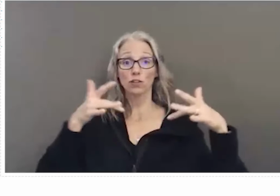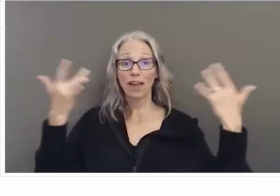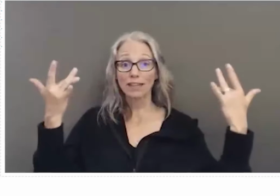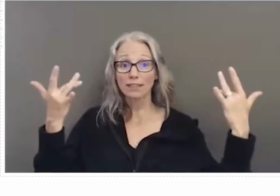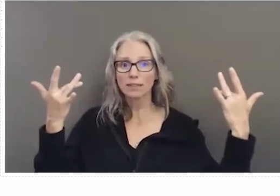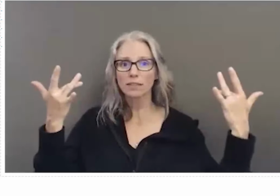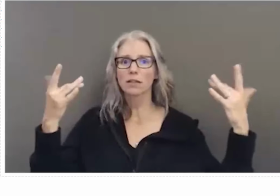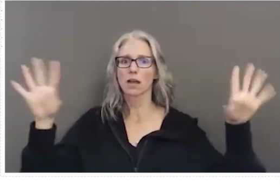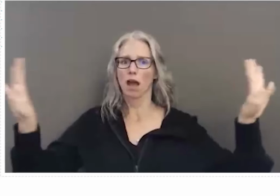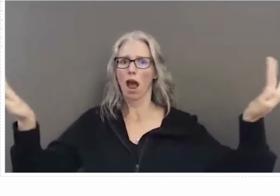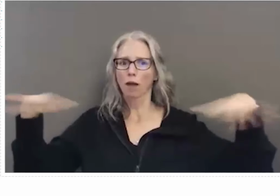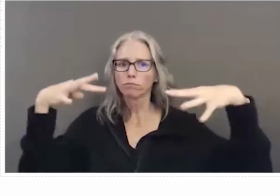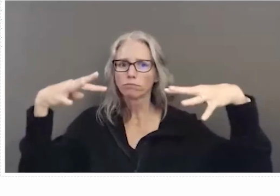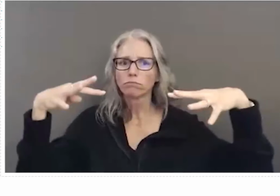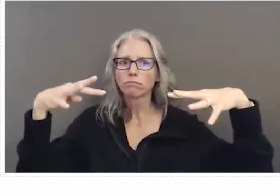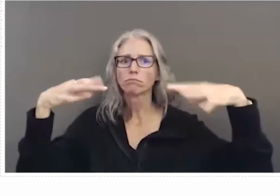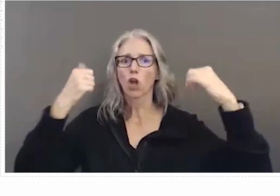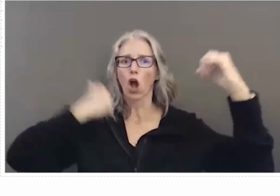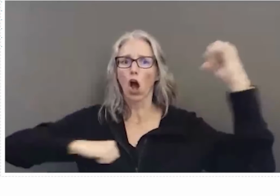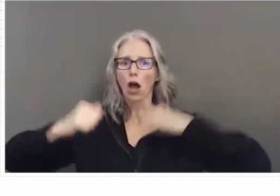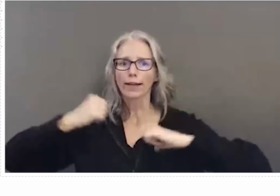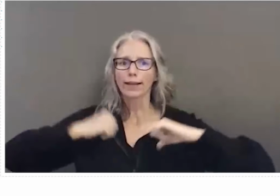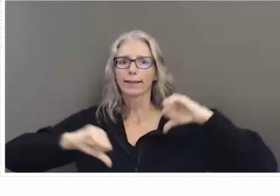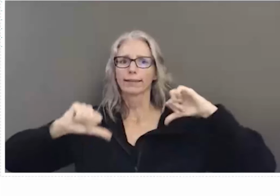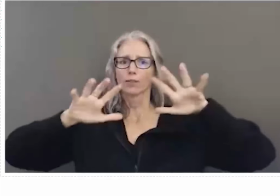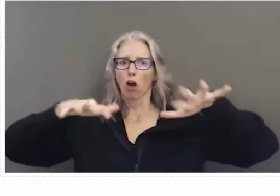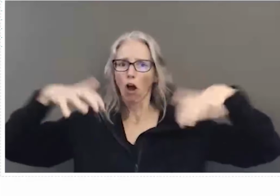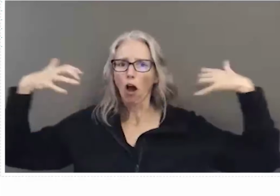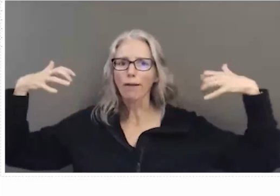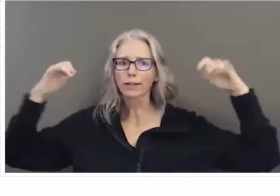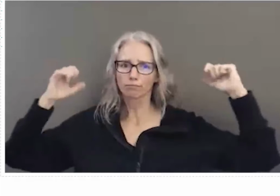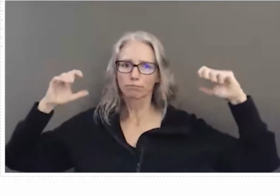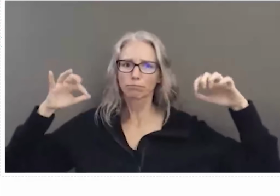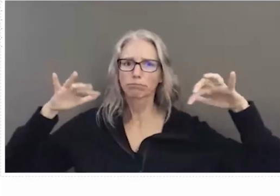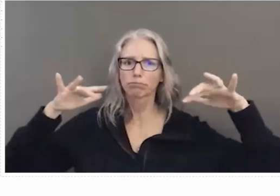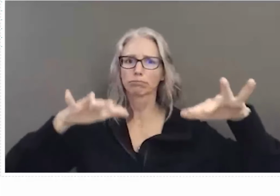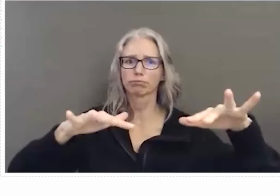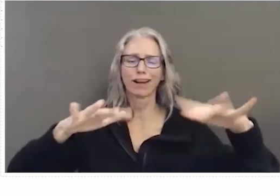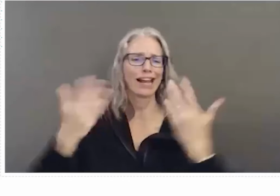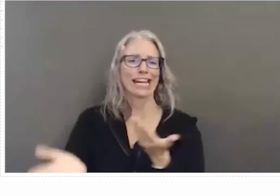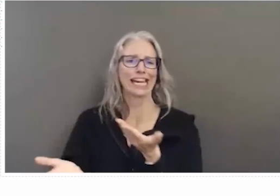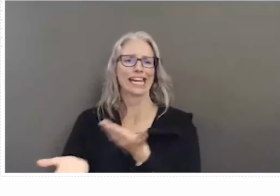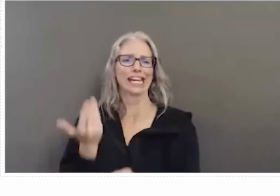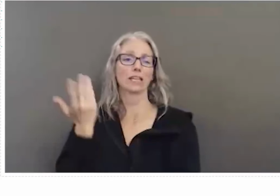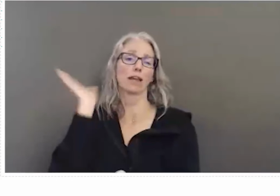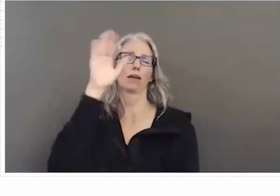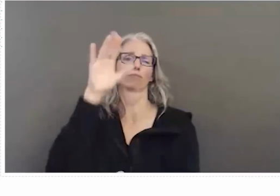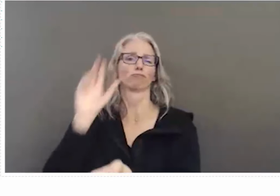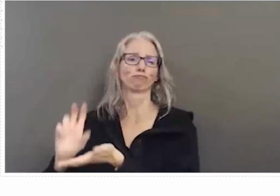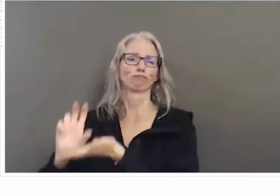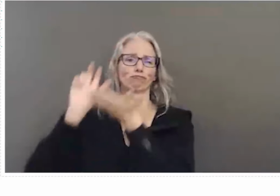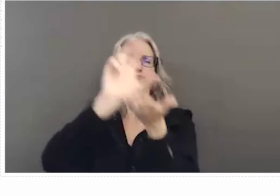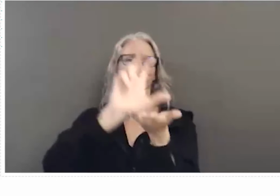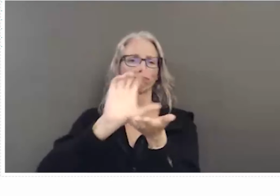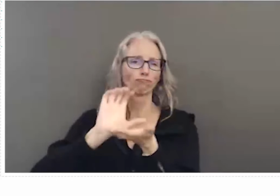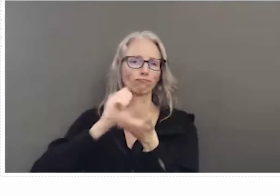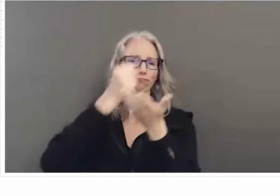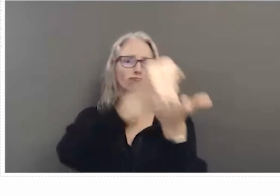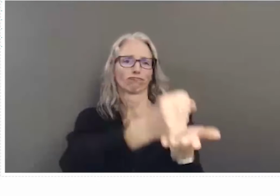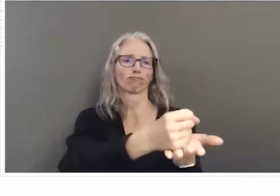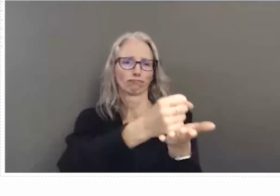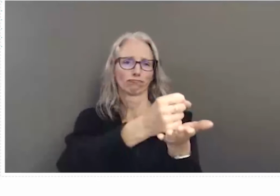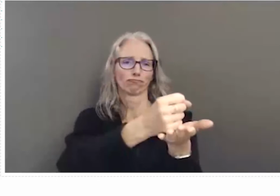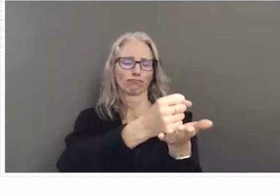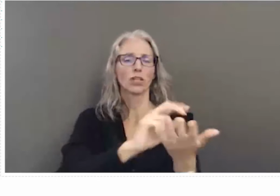attention, draws a lot of impressions, and it's also easy to simply invest, and the organization will often have internal resources to